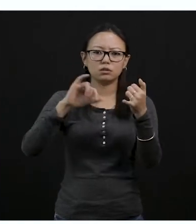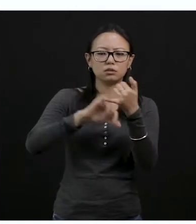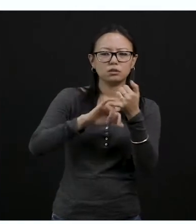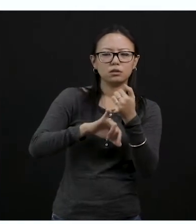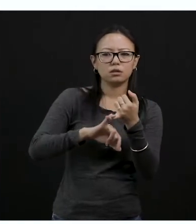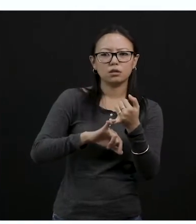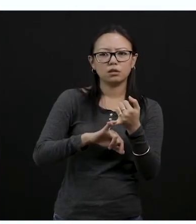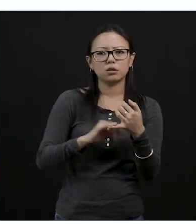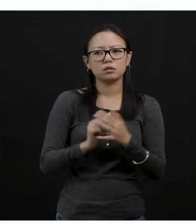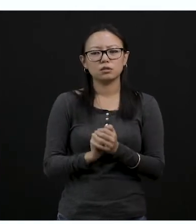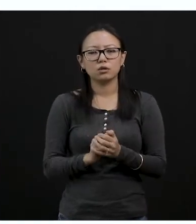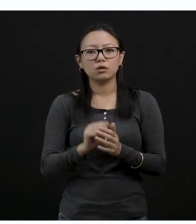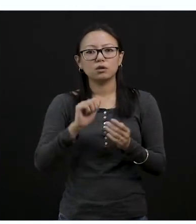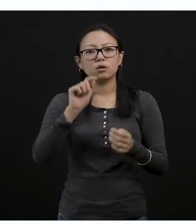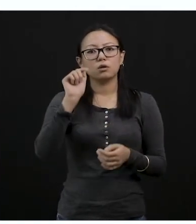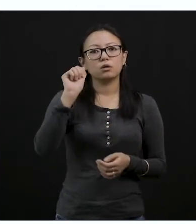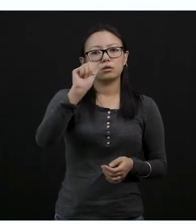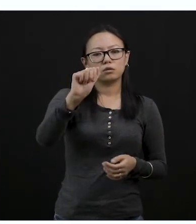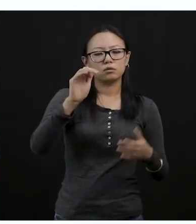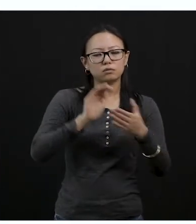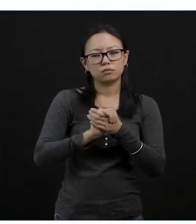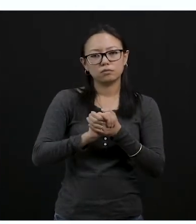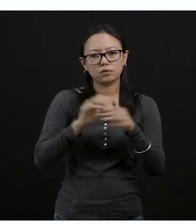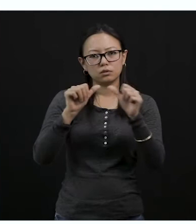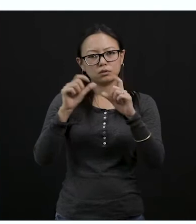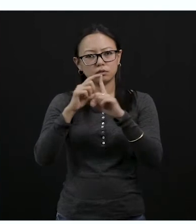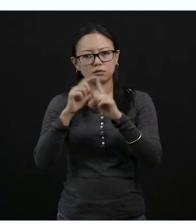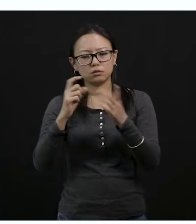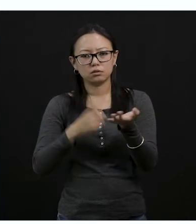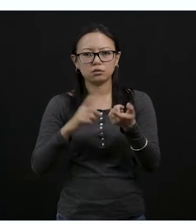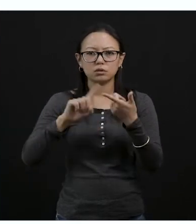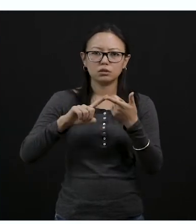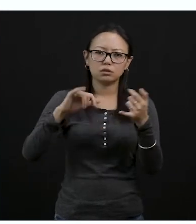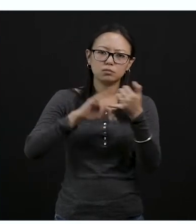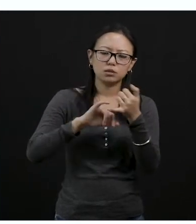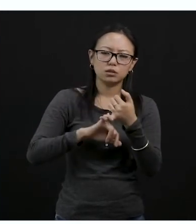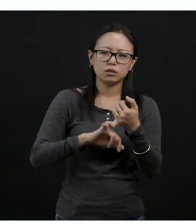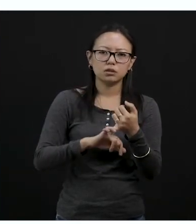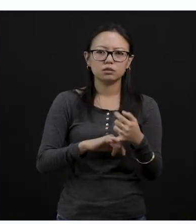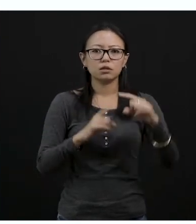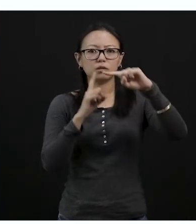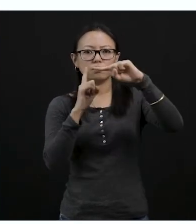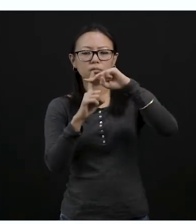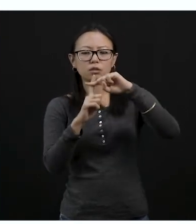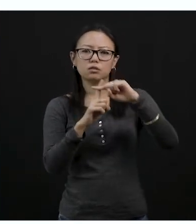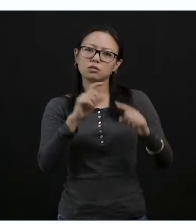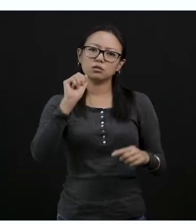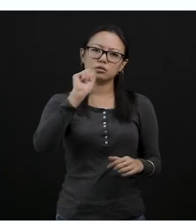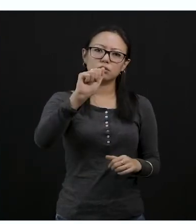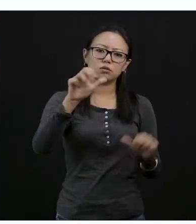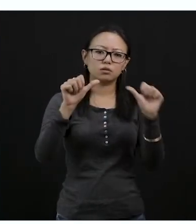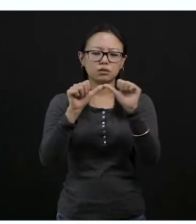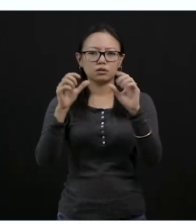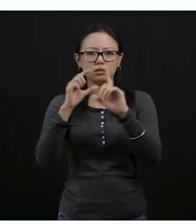yourself in case your letter does not receive on time, or if your letter does not reach there